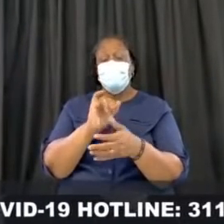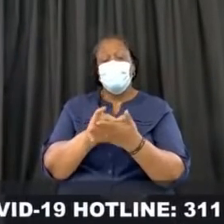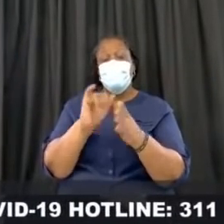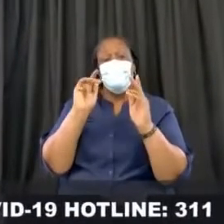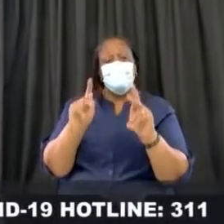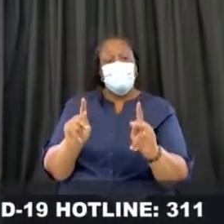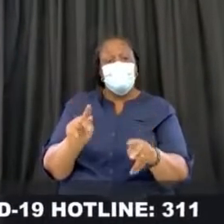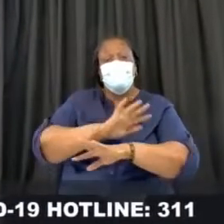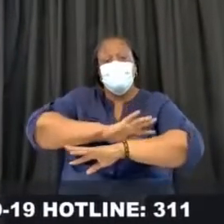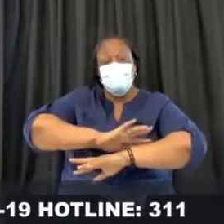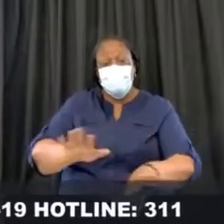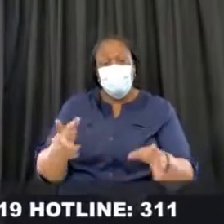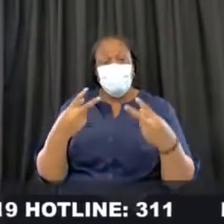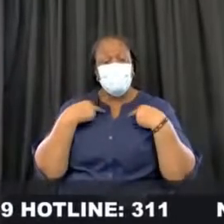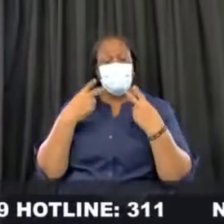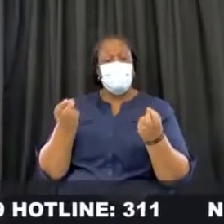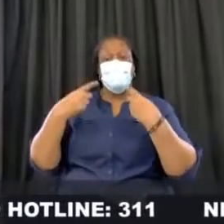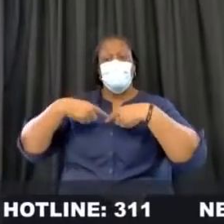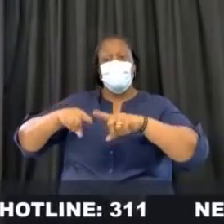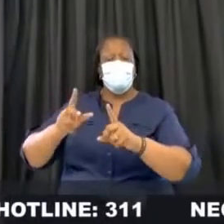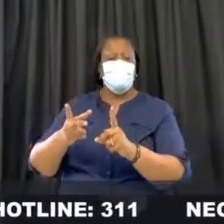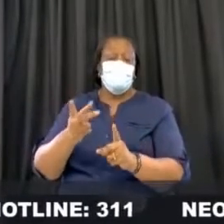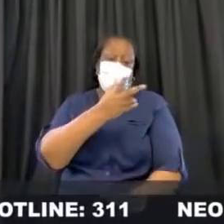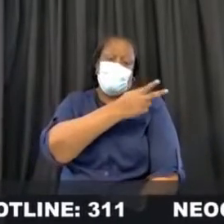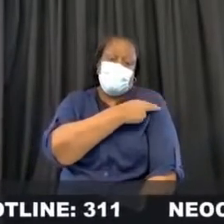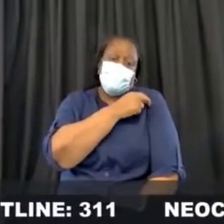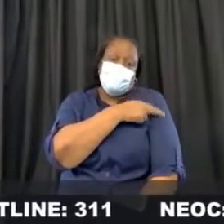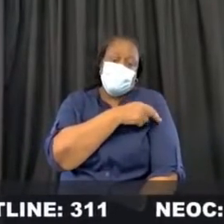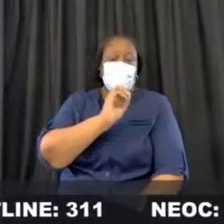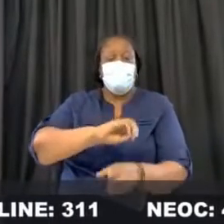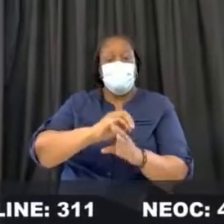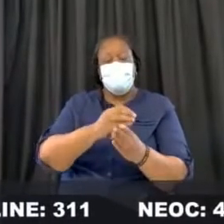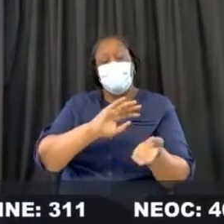severe disease and help to prevent you from